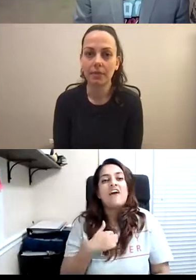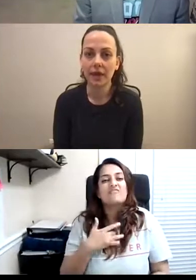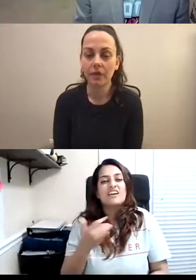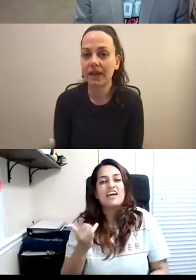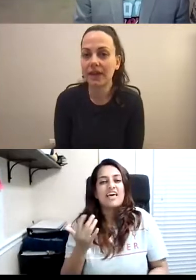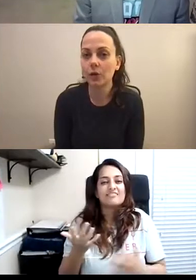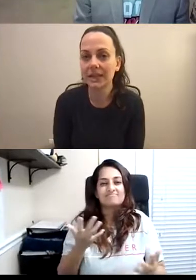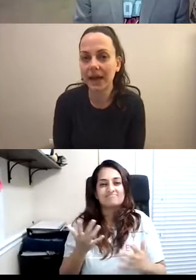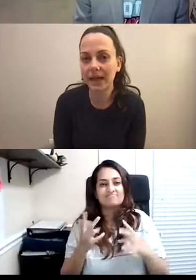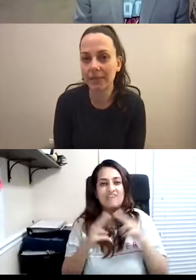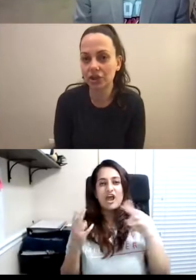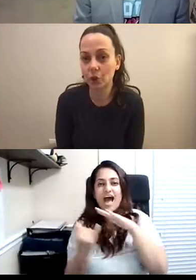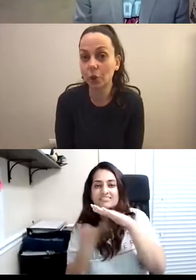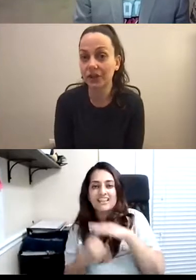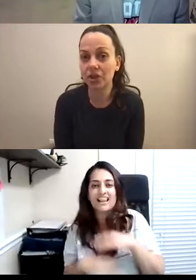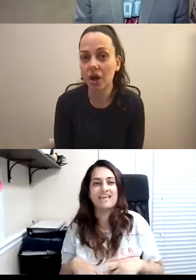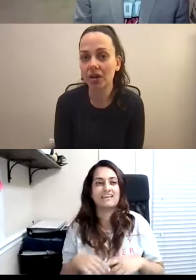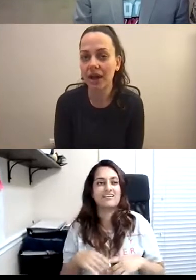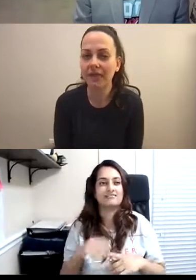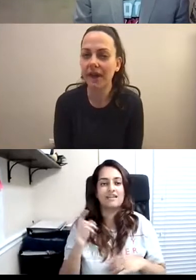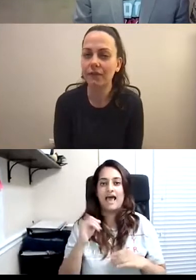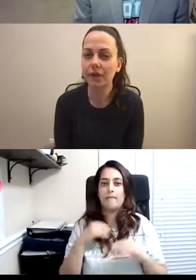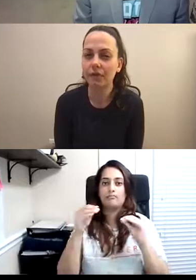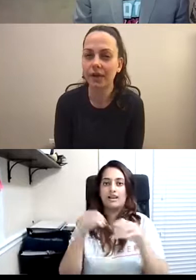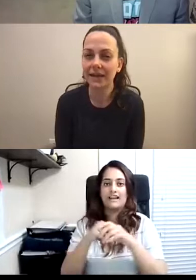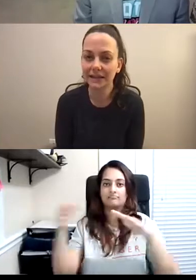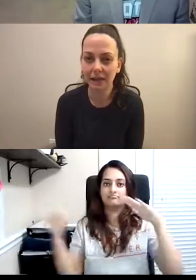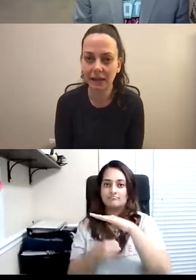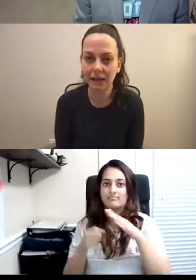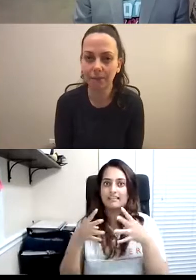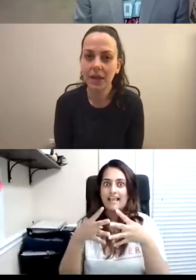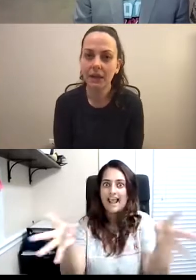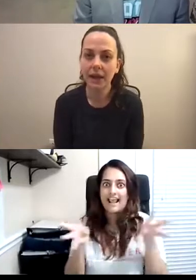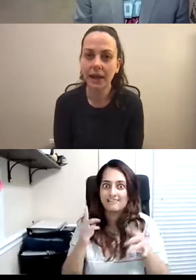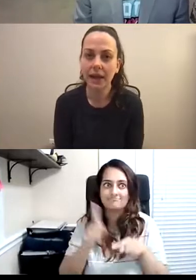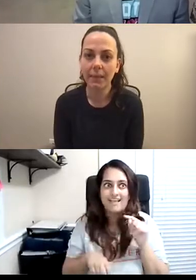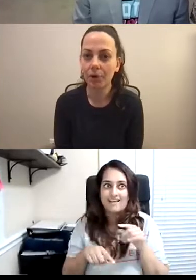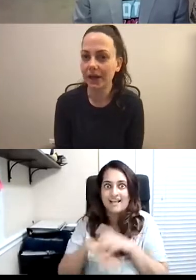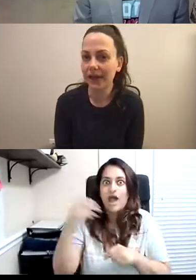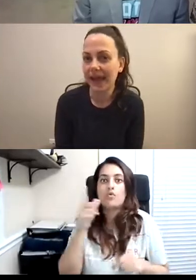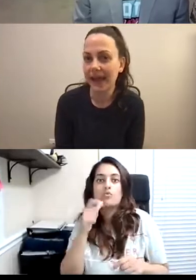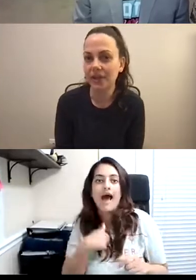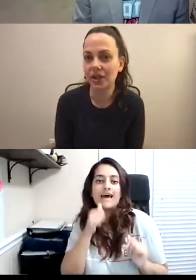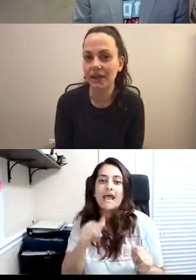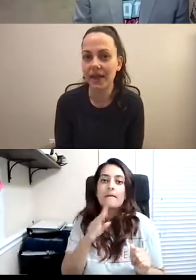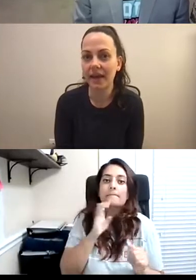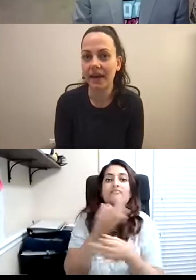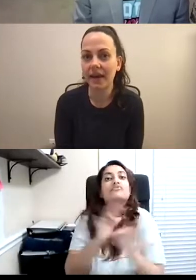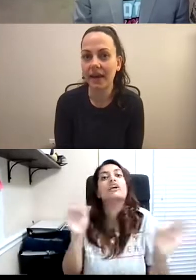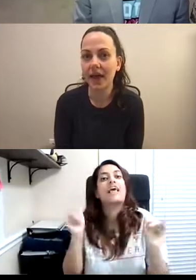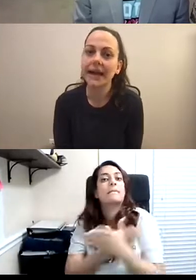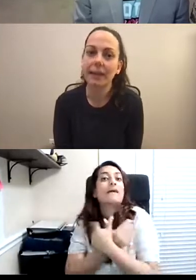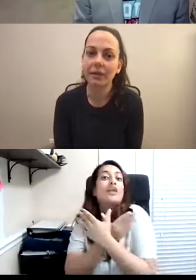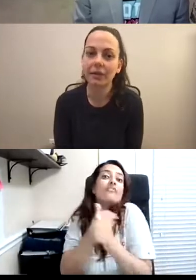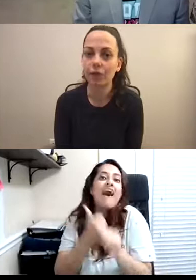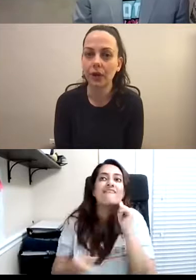if they don't sign, they might just only talk, and then I feel very isolated. like I'm put in a cage and then